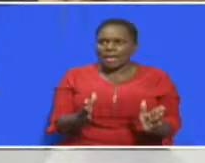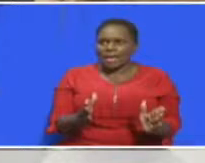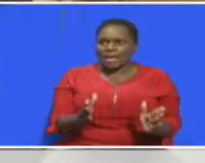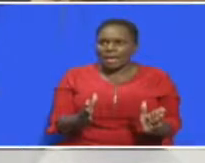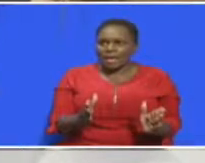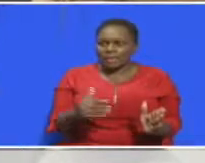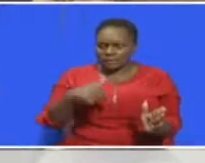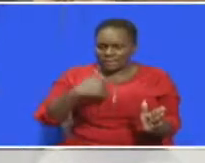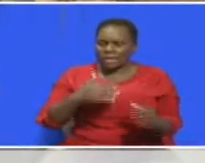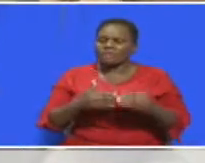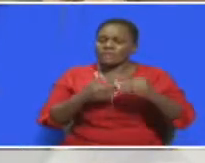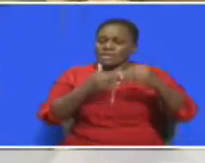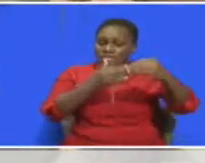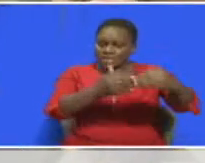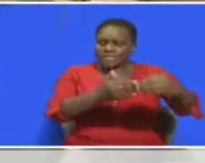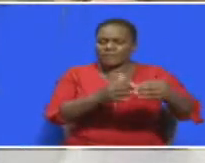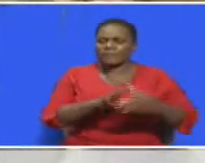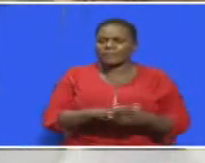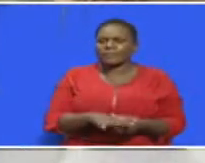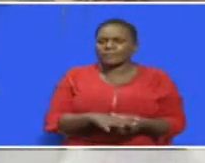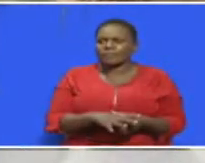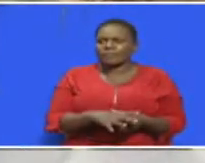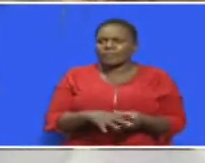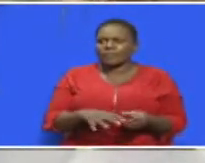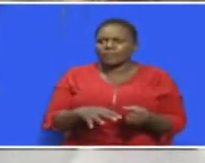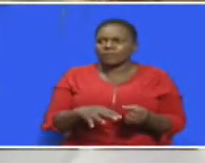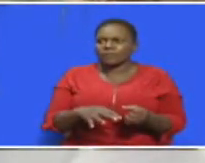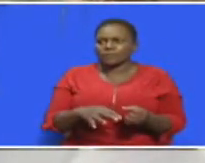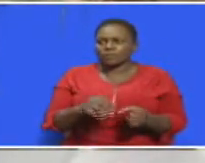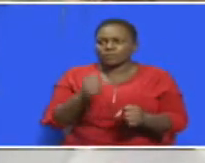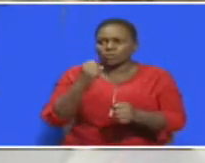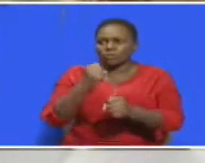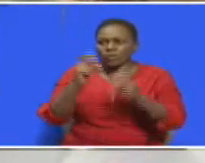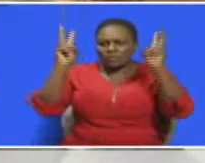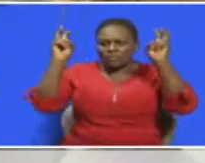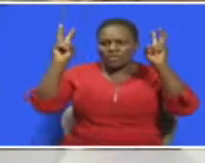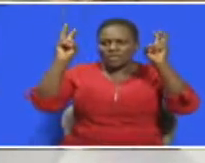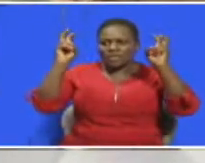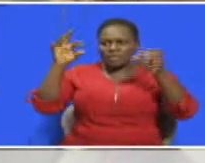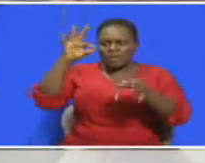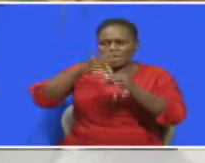the forefront actually popularizing